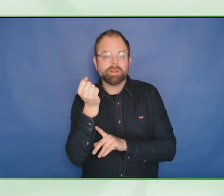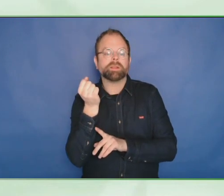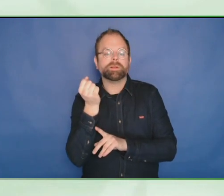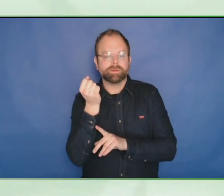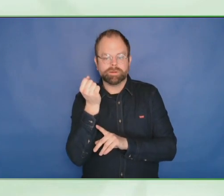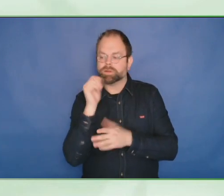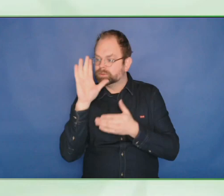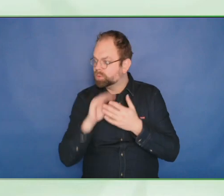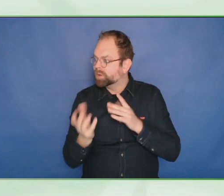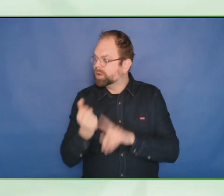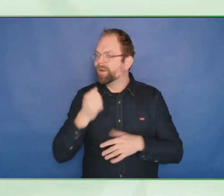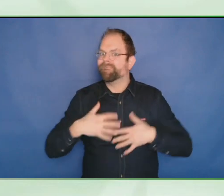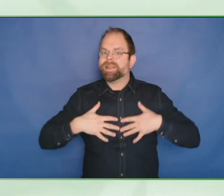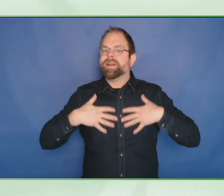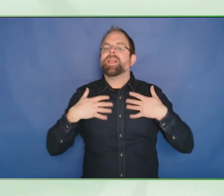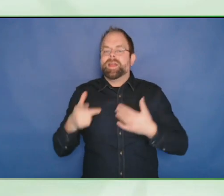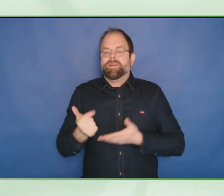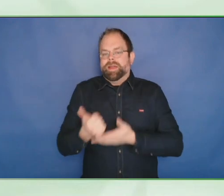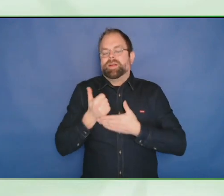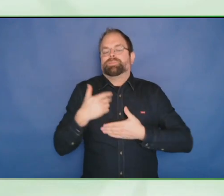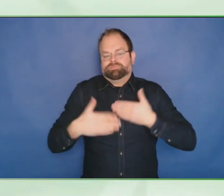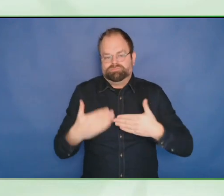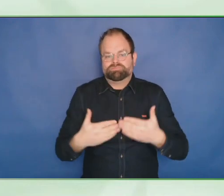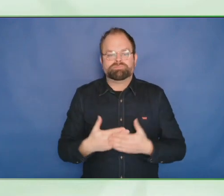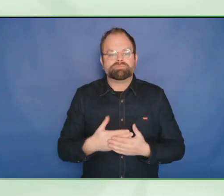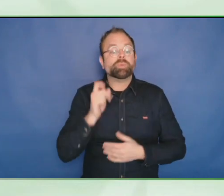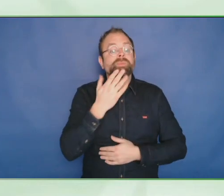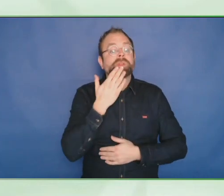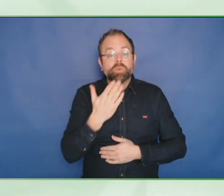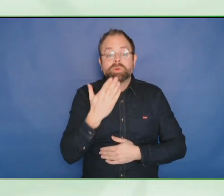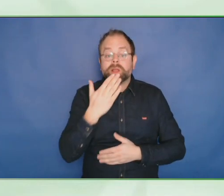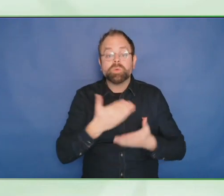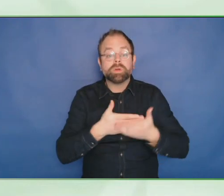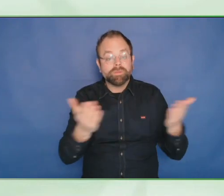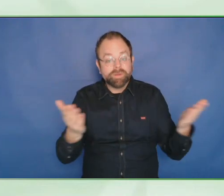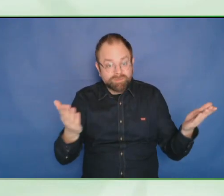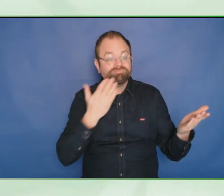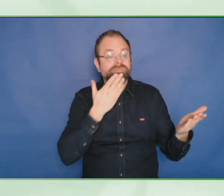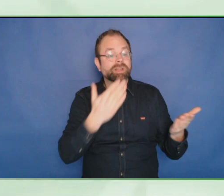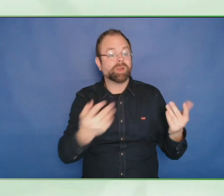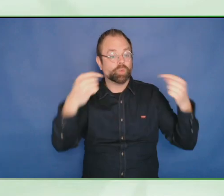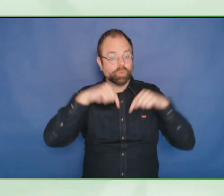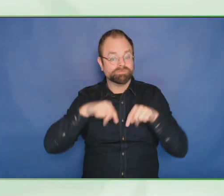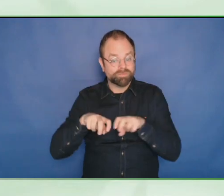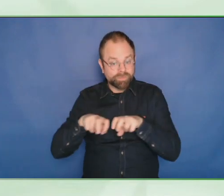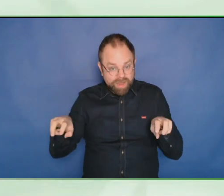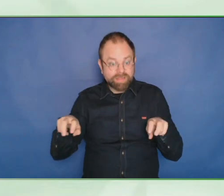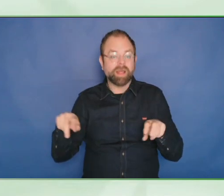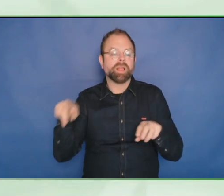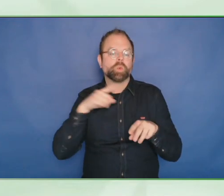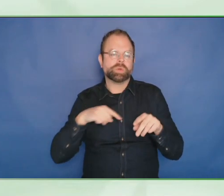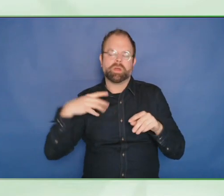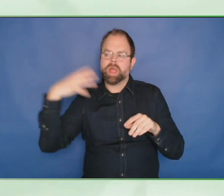you so much for joining this panel, and we'll keep this conversation going outside and next year as well. Thank you. Bye.